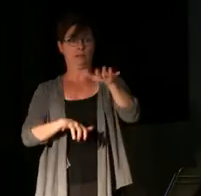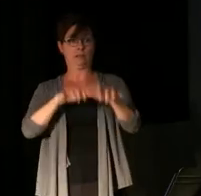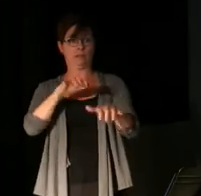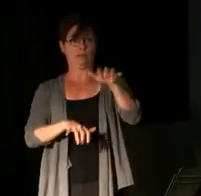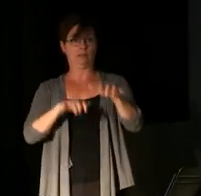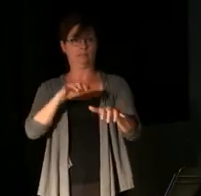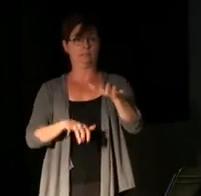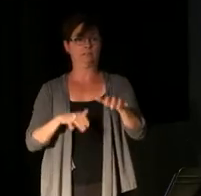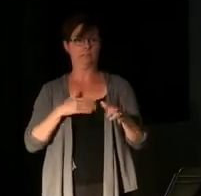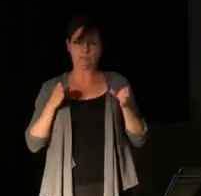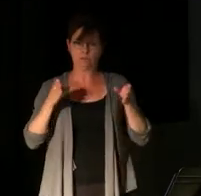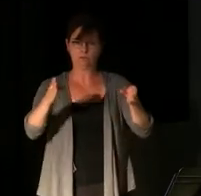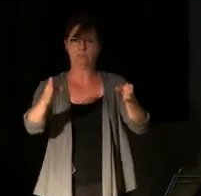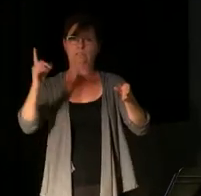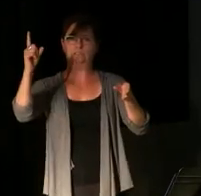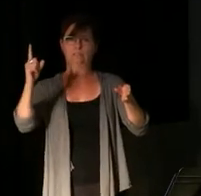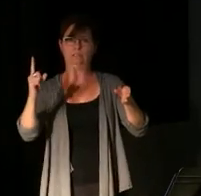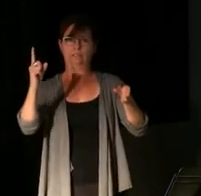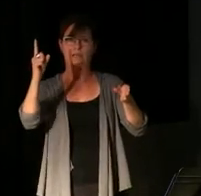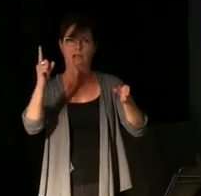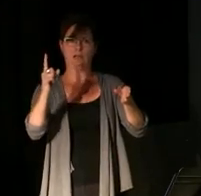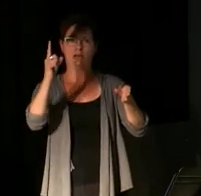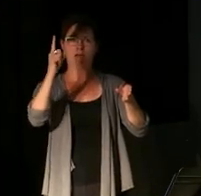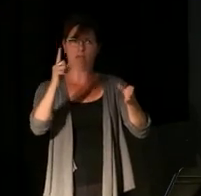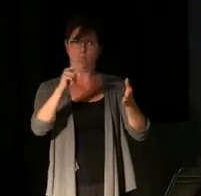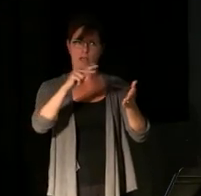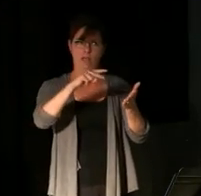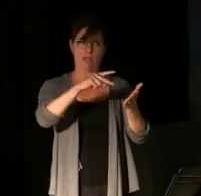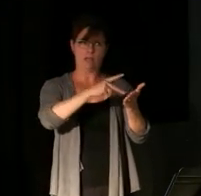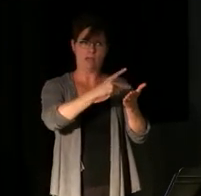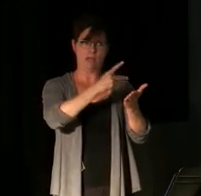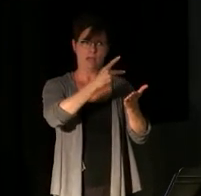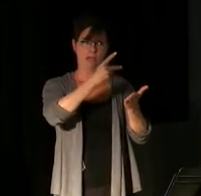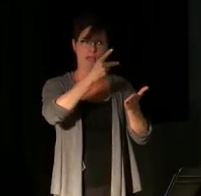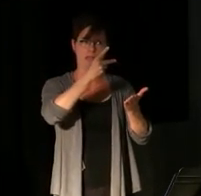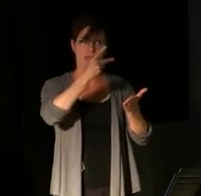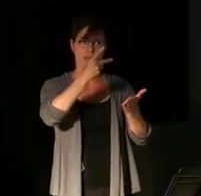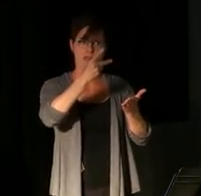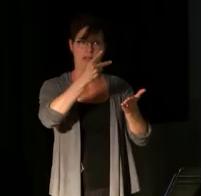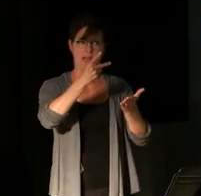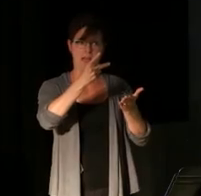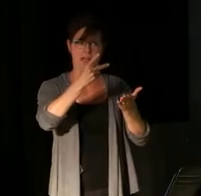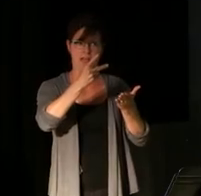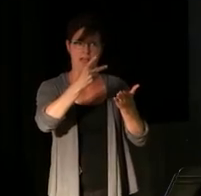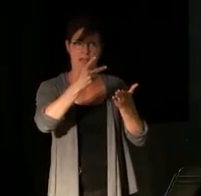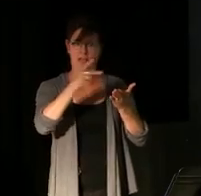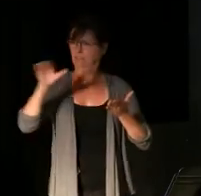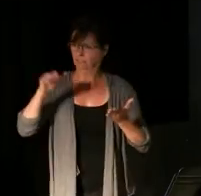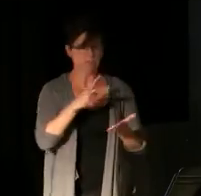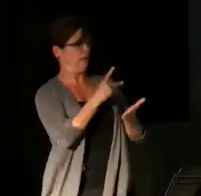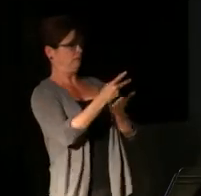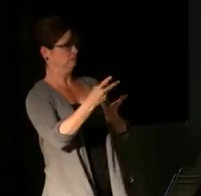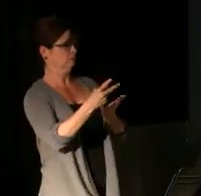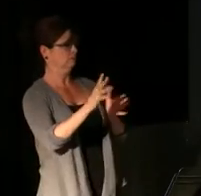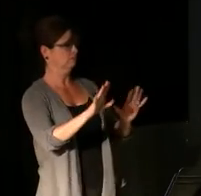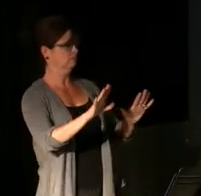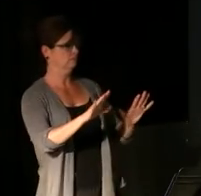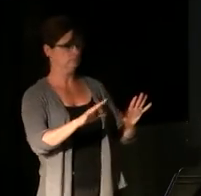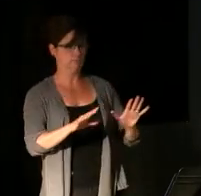street crossings you dare not fail. Uh-oh, you stuck again. Oh!